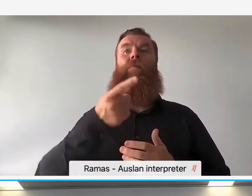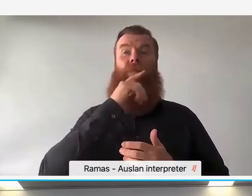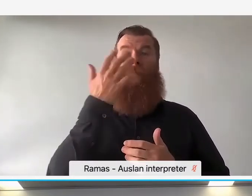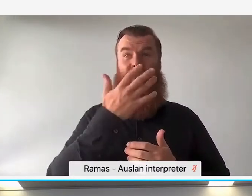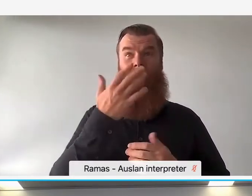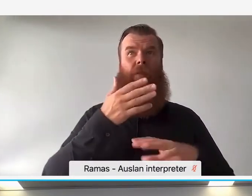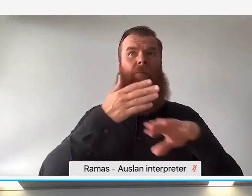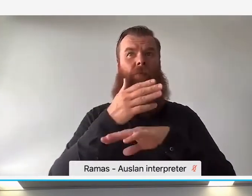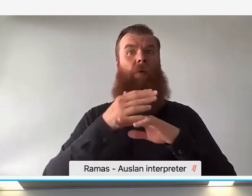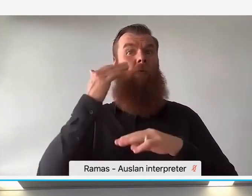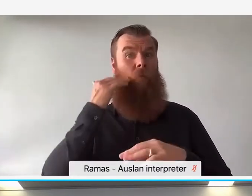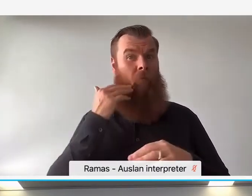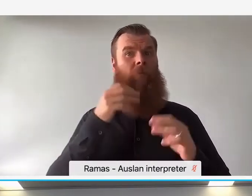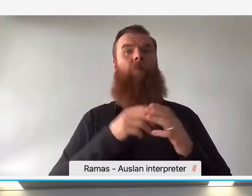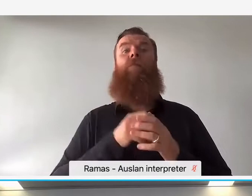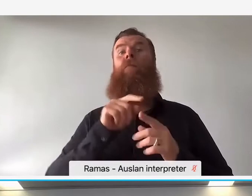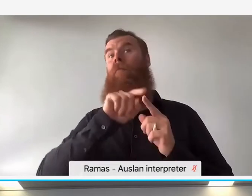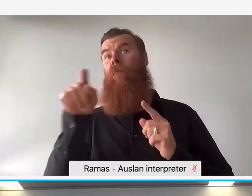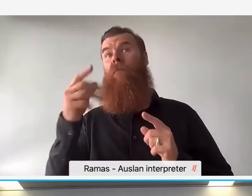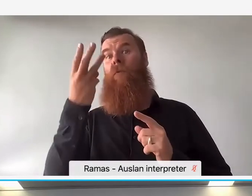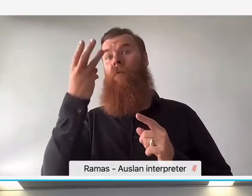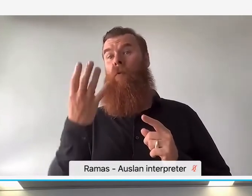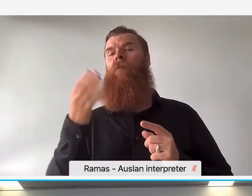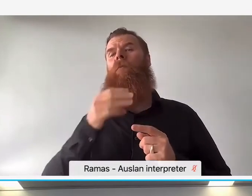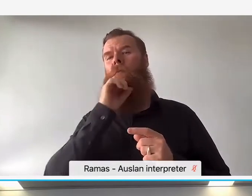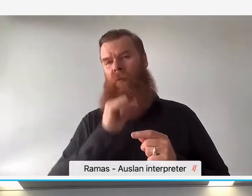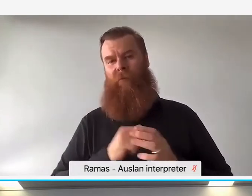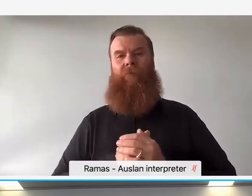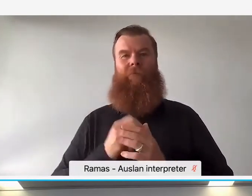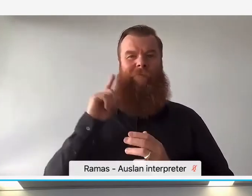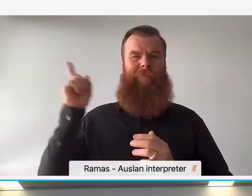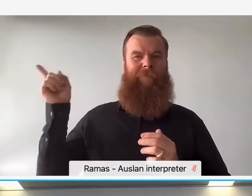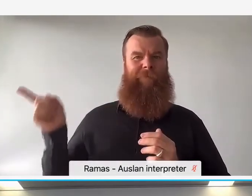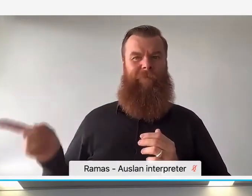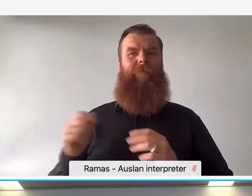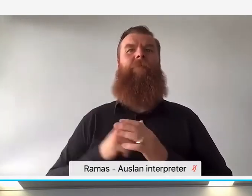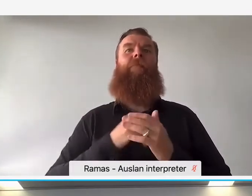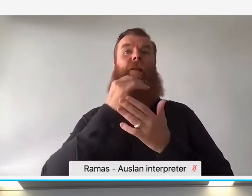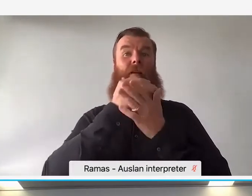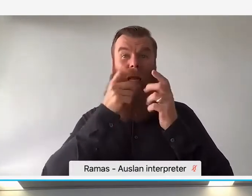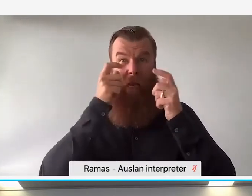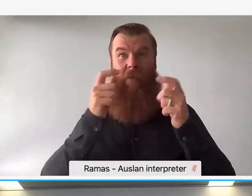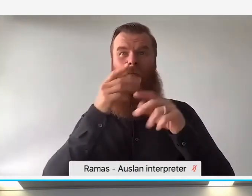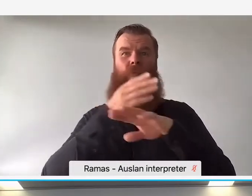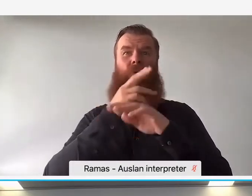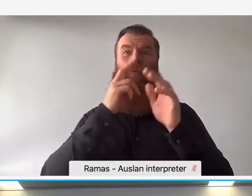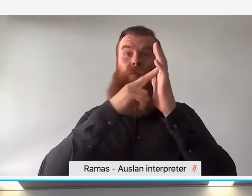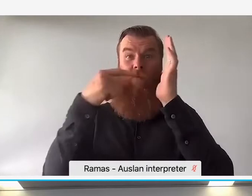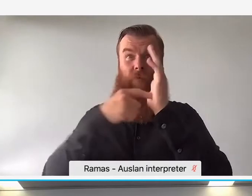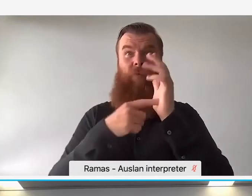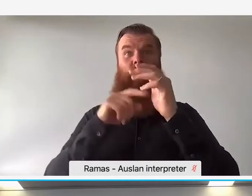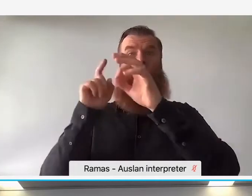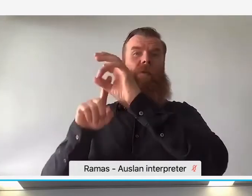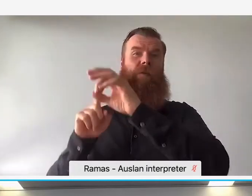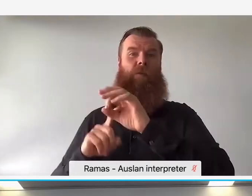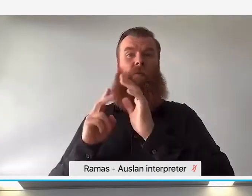men. Aged care workers are currently employed in the Northern Territory, Queensland, New South Wales, with